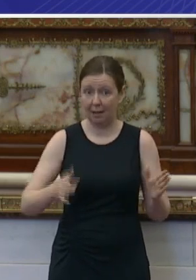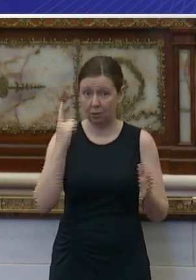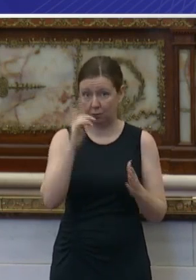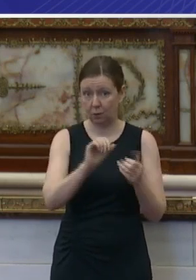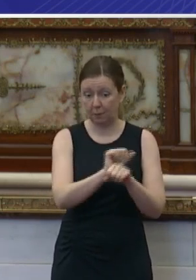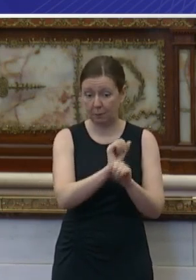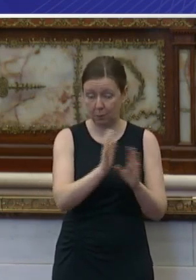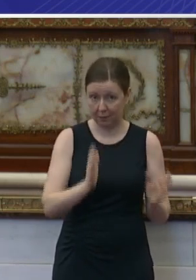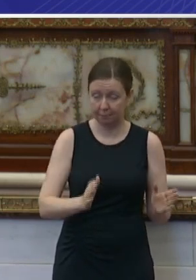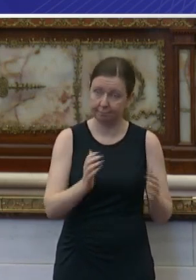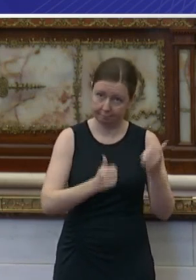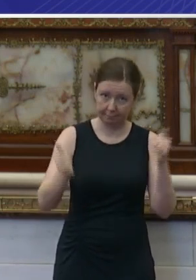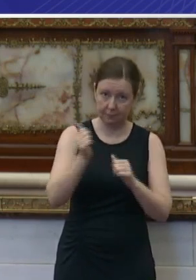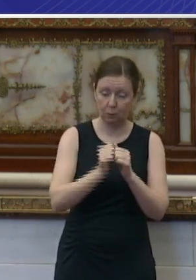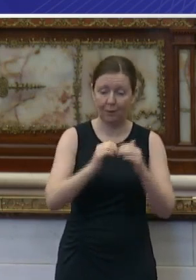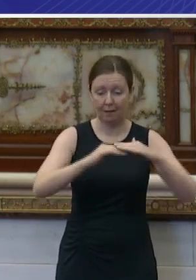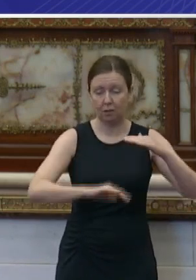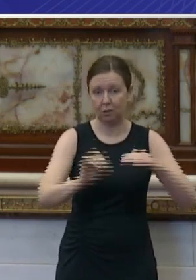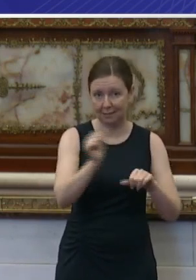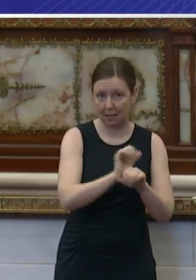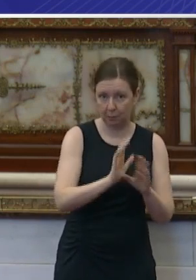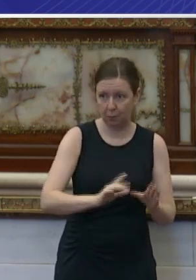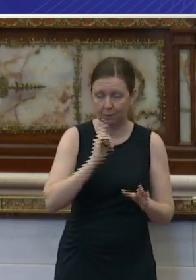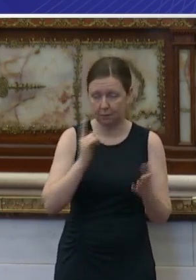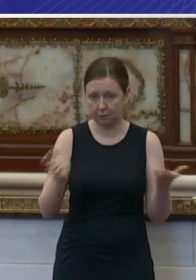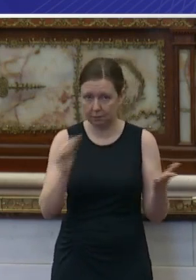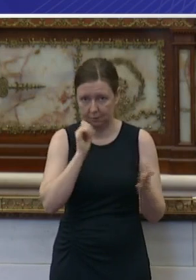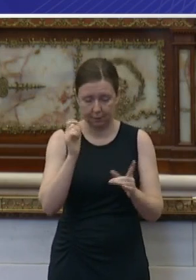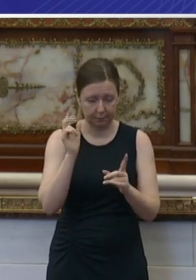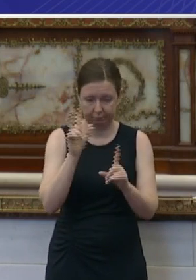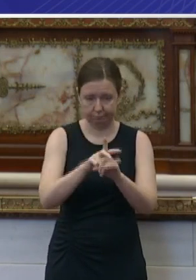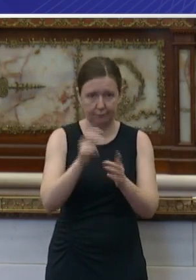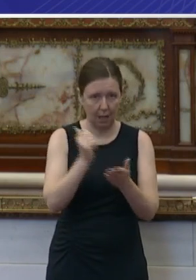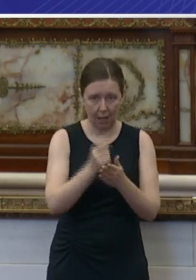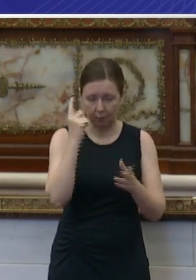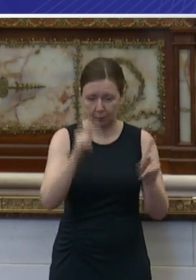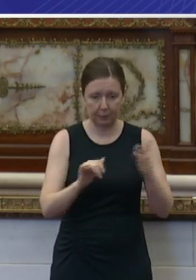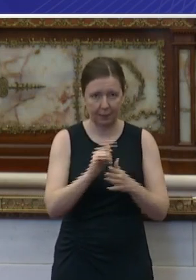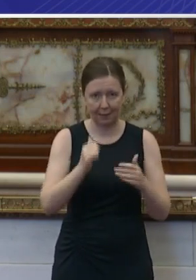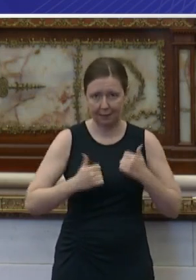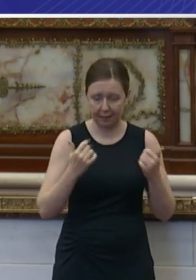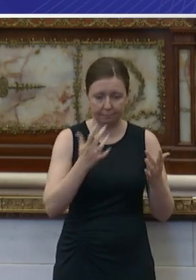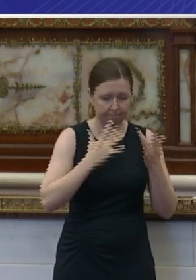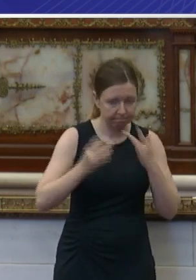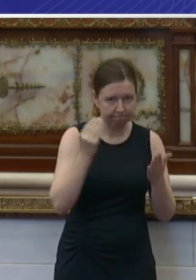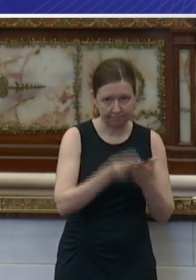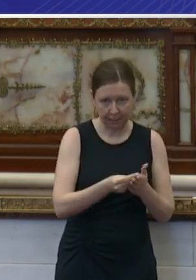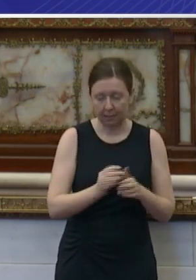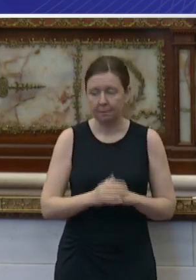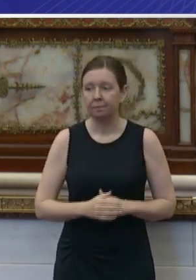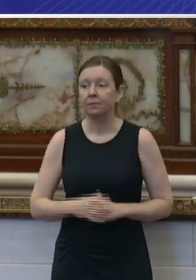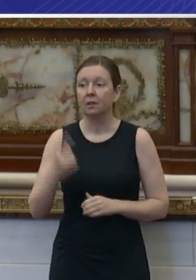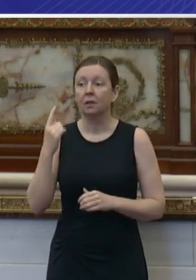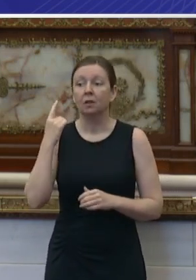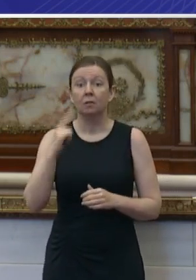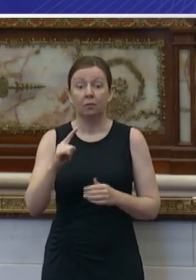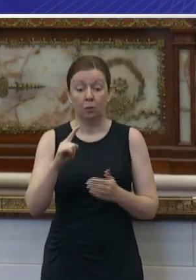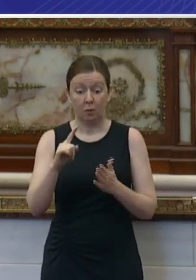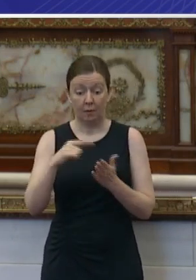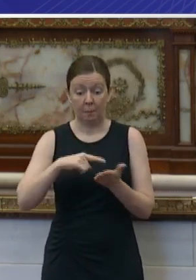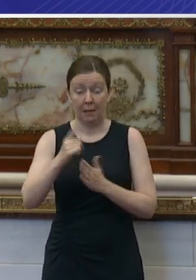employers with under 10 employees, is simply useless for people living paycheck to paycheck. The 40 paid hours that those